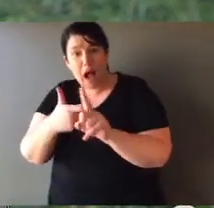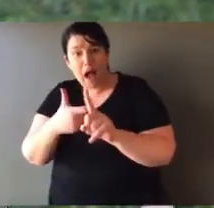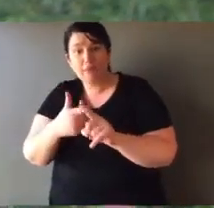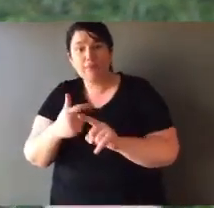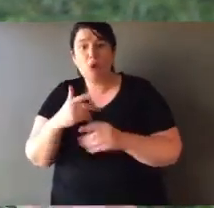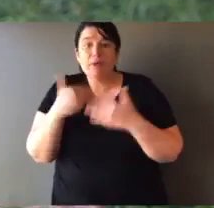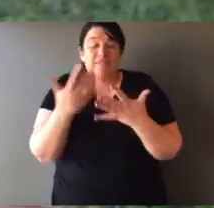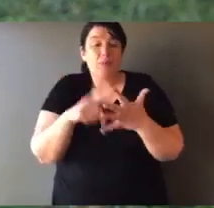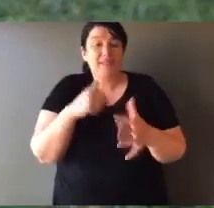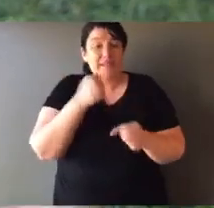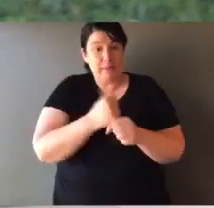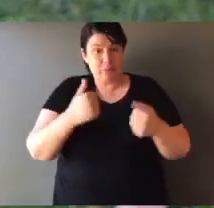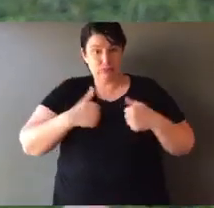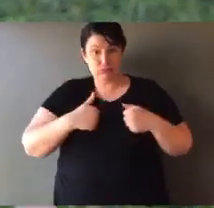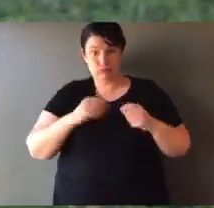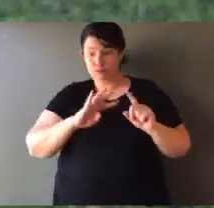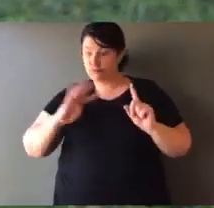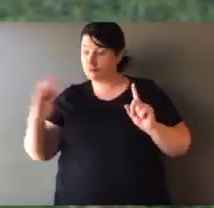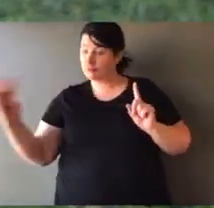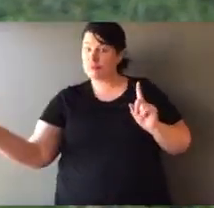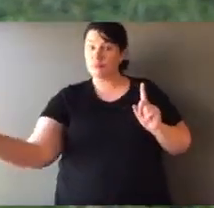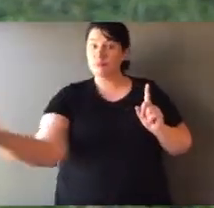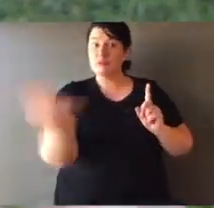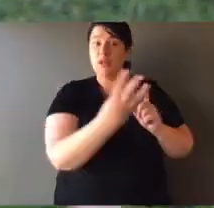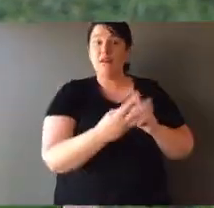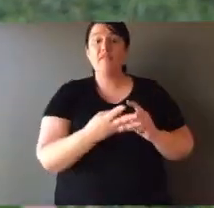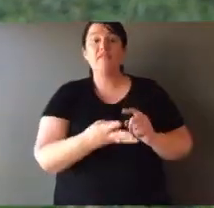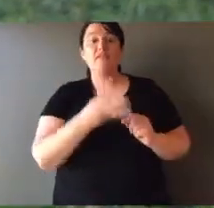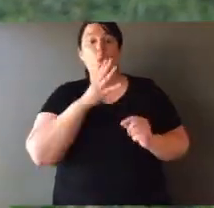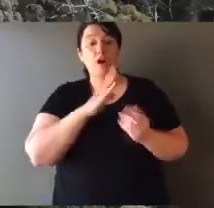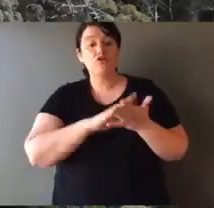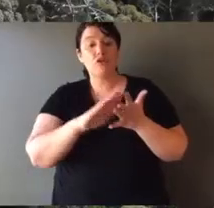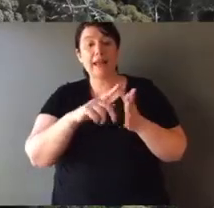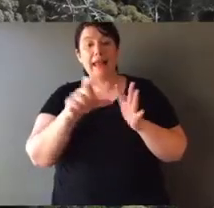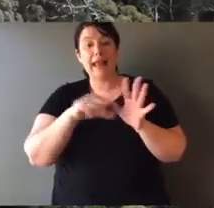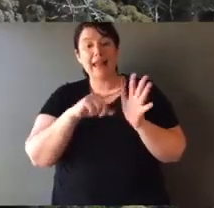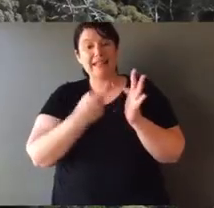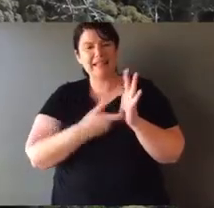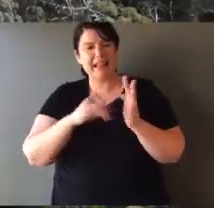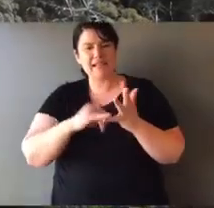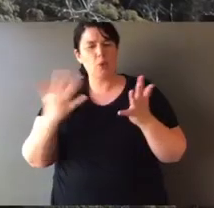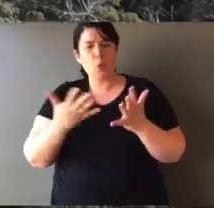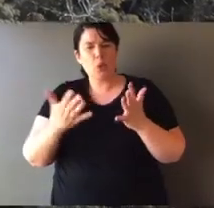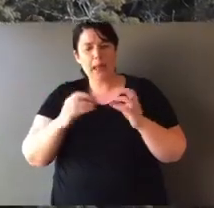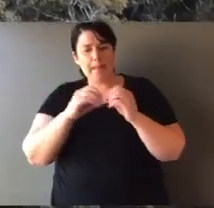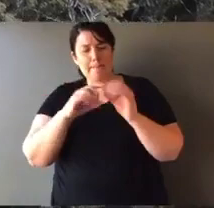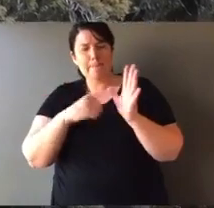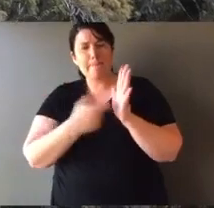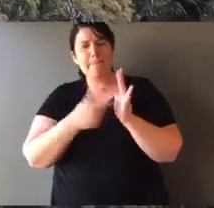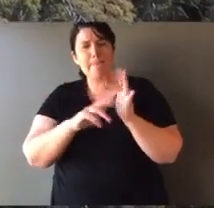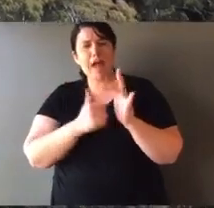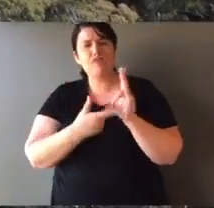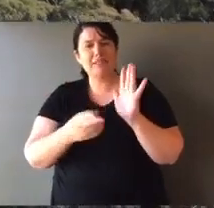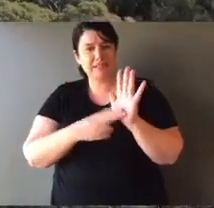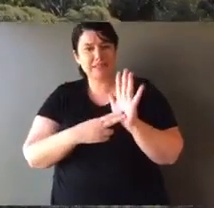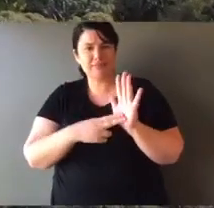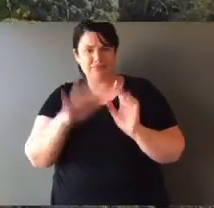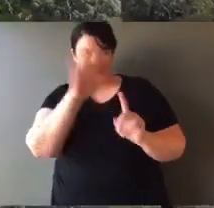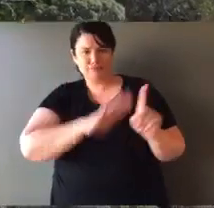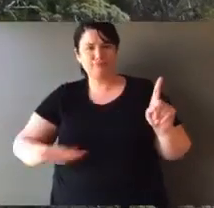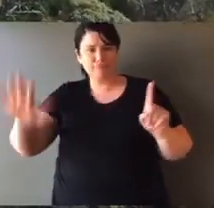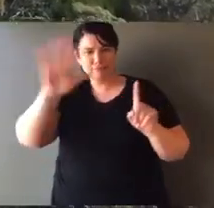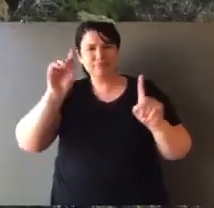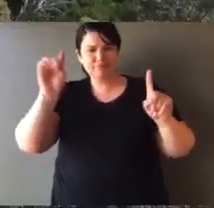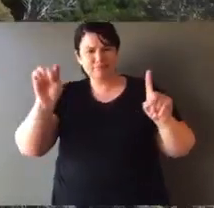park. Now, fencing, I'll give you an example. AussieARC has fenced in a 400-hectare area in Barrington Wildlife Sanctuary.